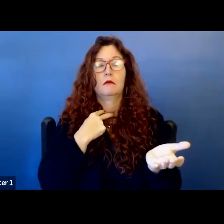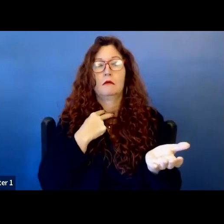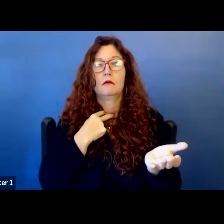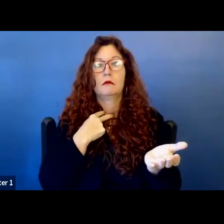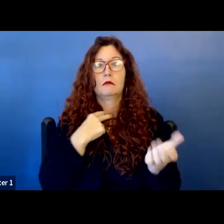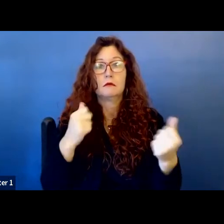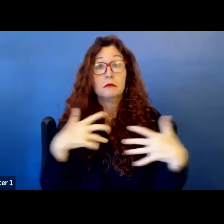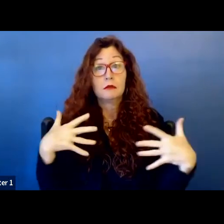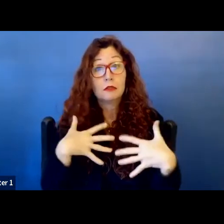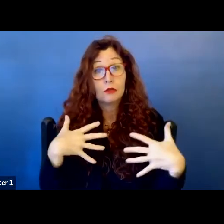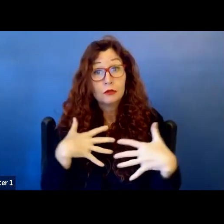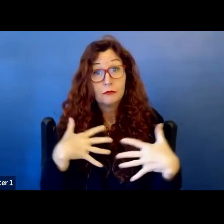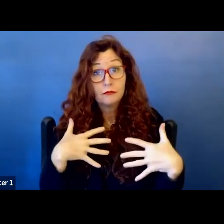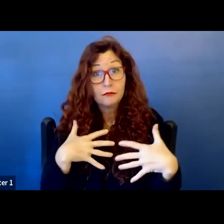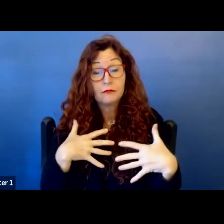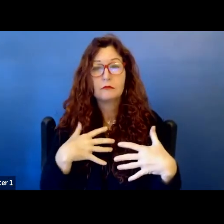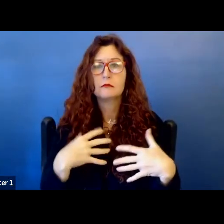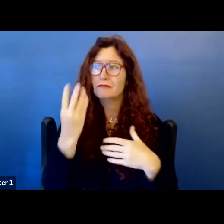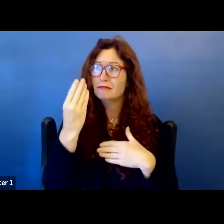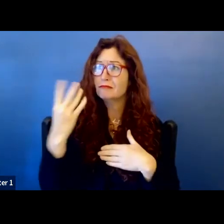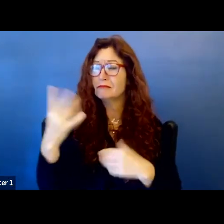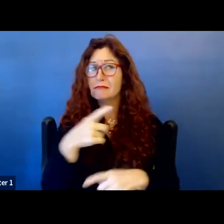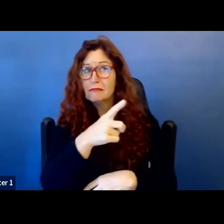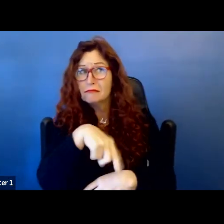values of equity and inclusion